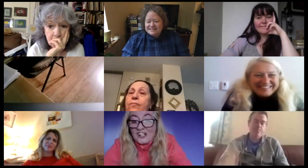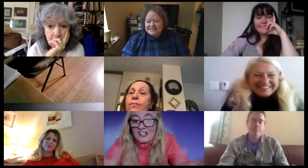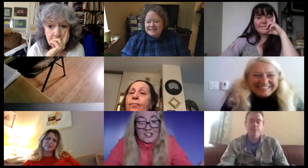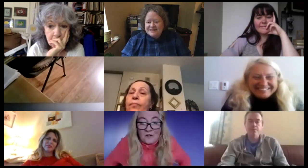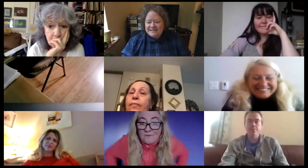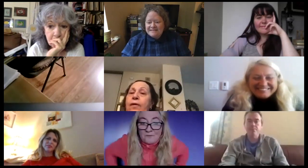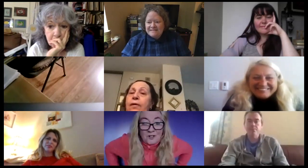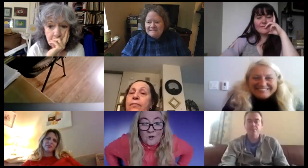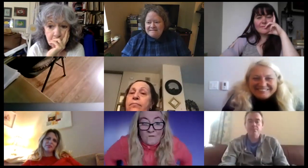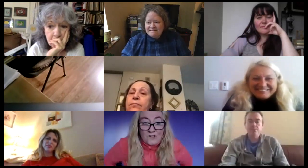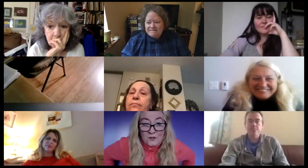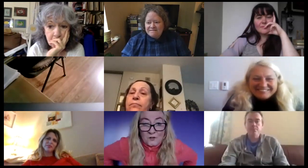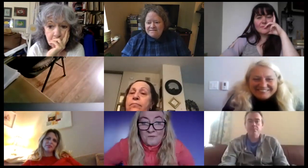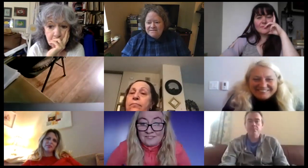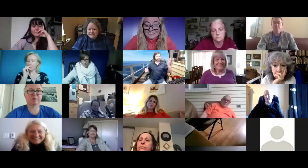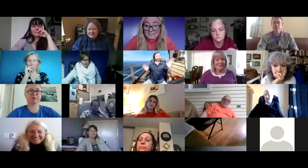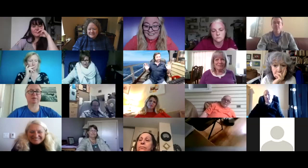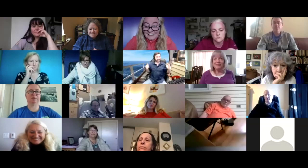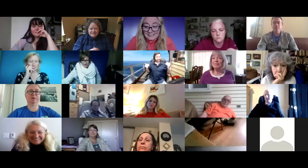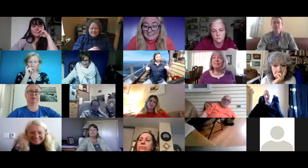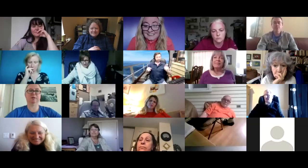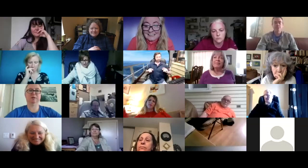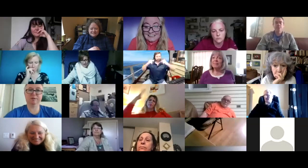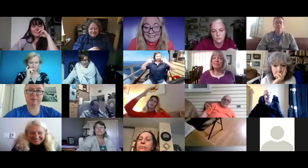finished. So over to you.